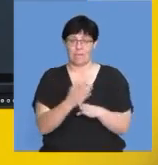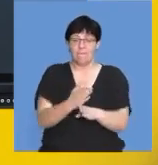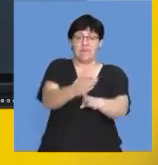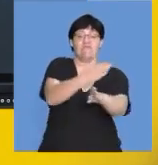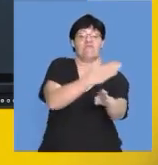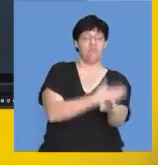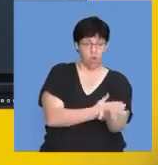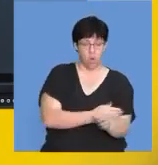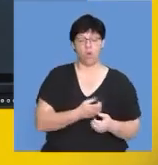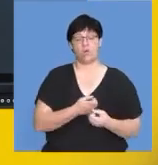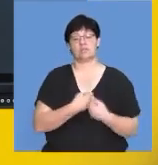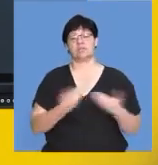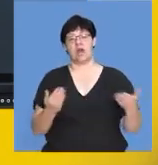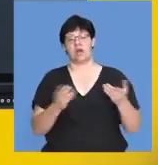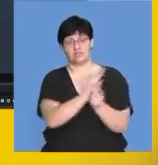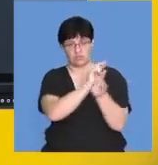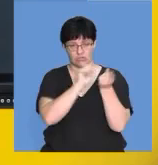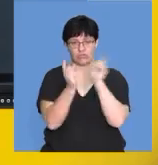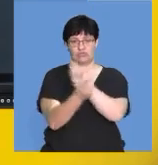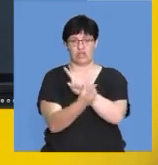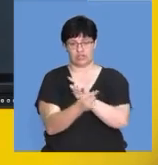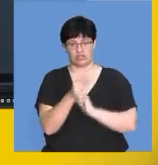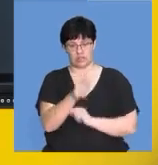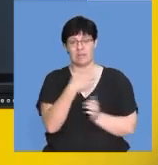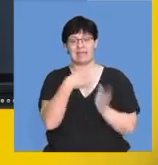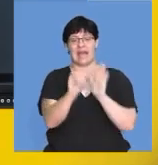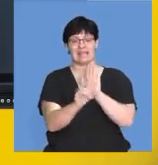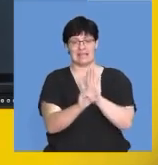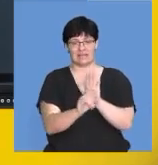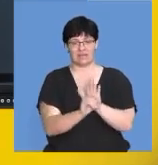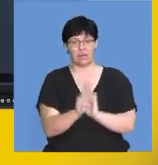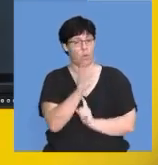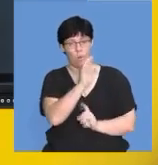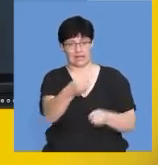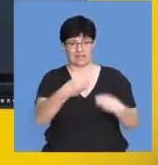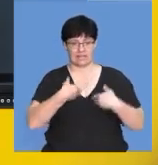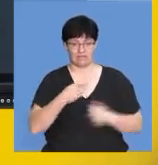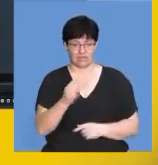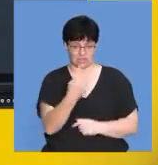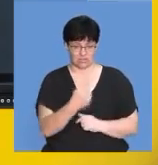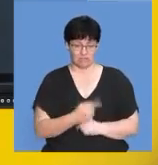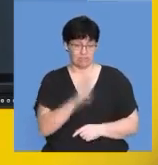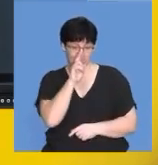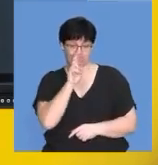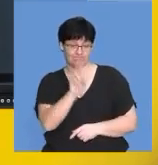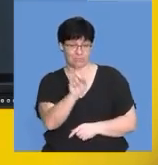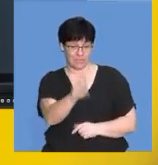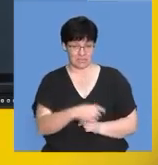start converting your codons, you need to identify what has been given. So look out for that. So guys, you've done